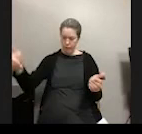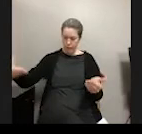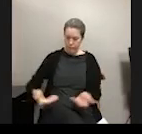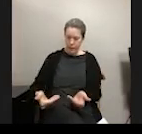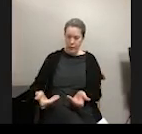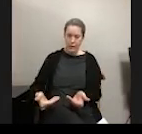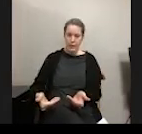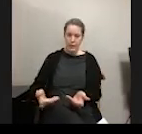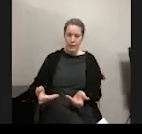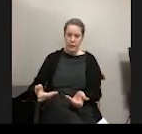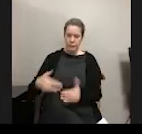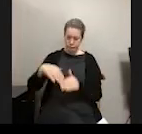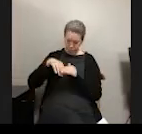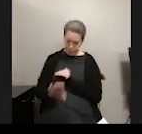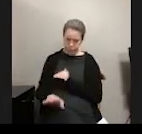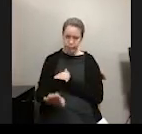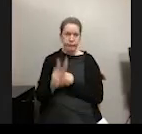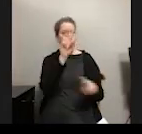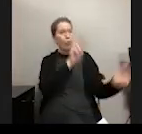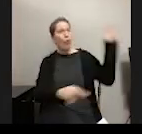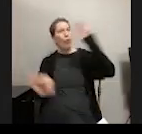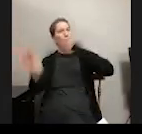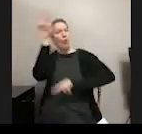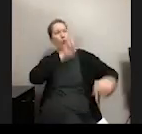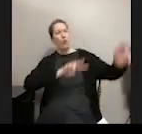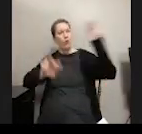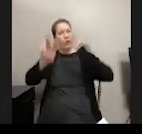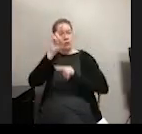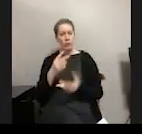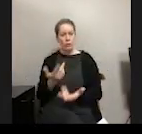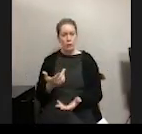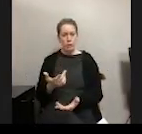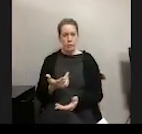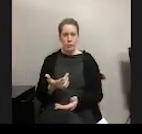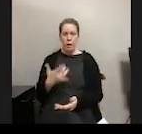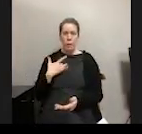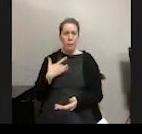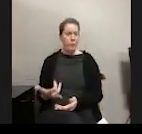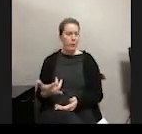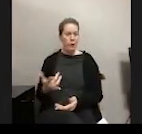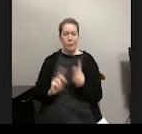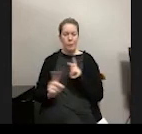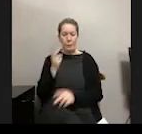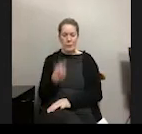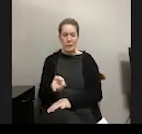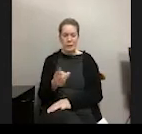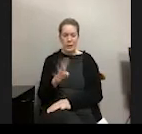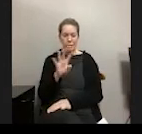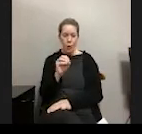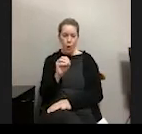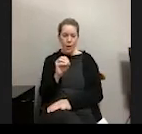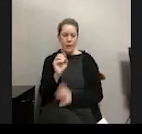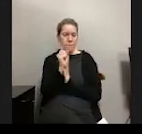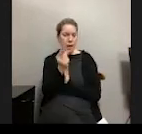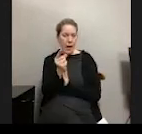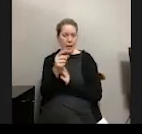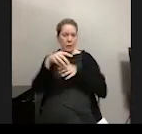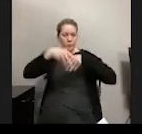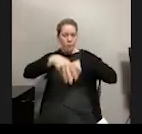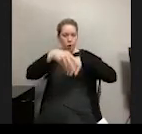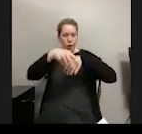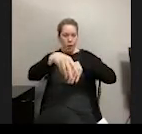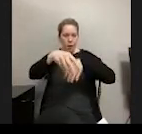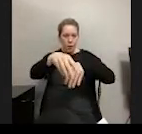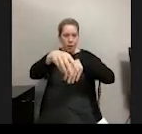work, because they only normally see the 40-minute parade of these ginormous floats. Like, this is like the biggest party in the